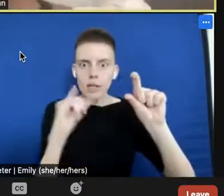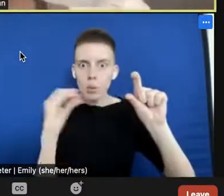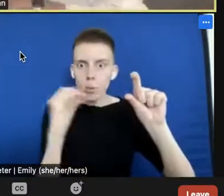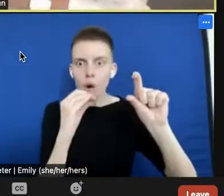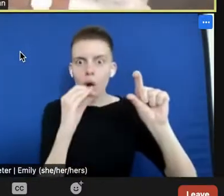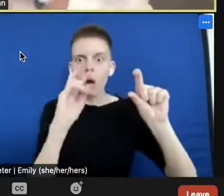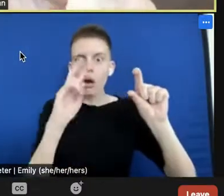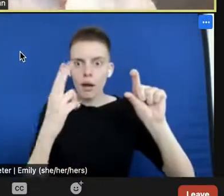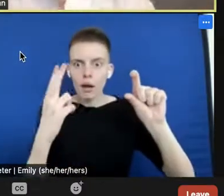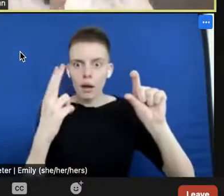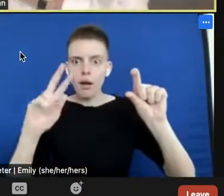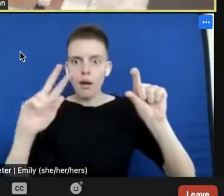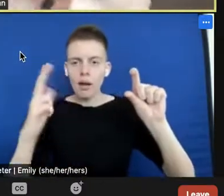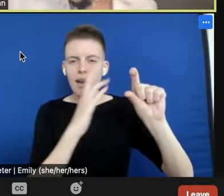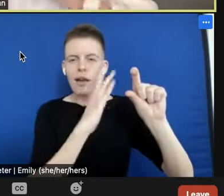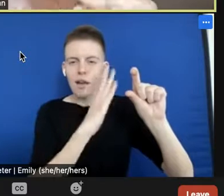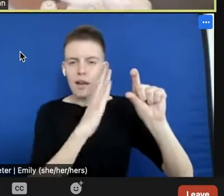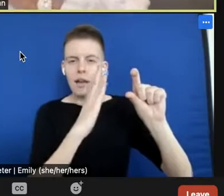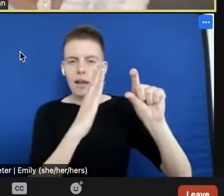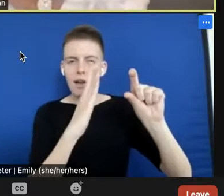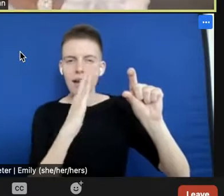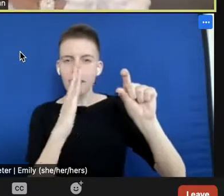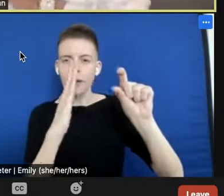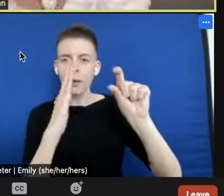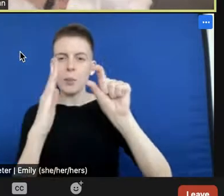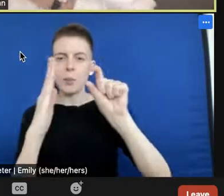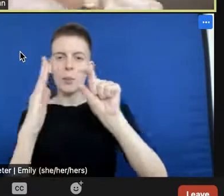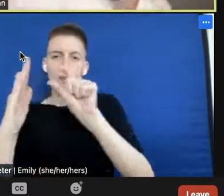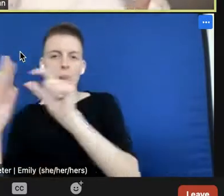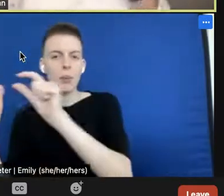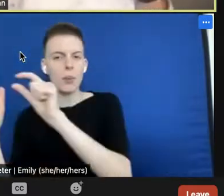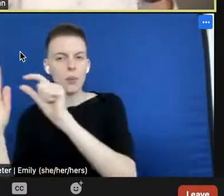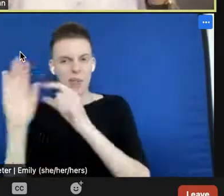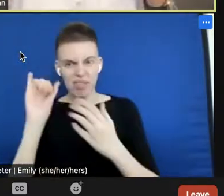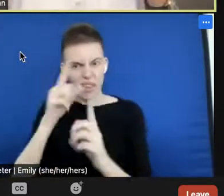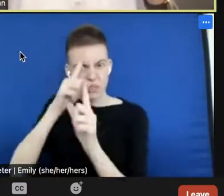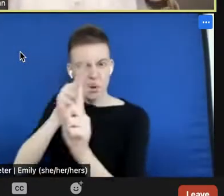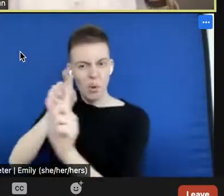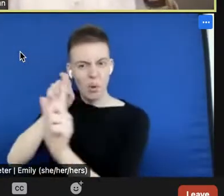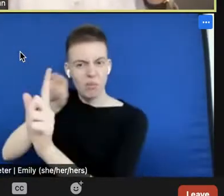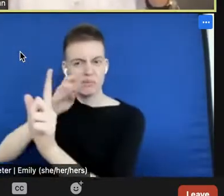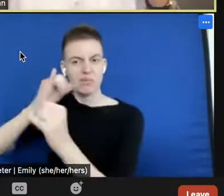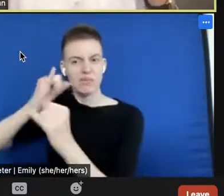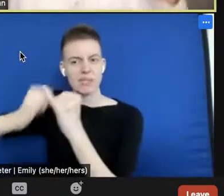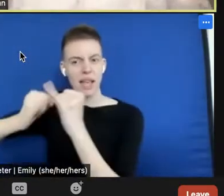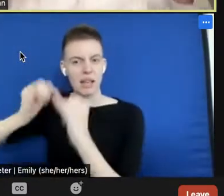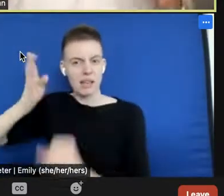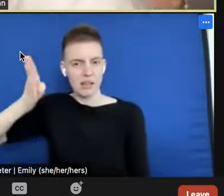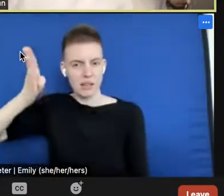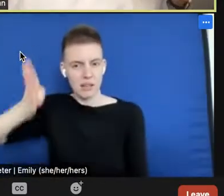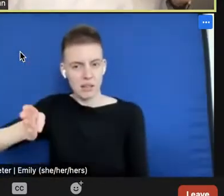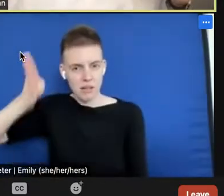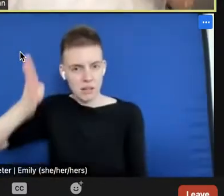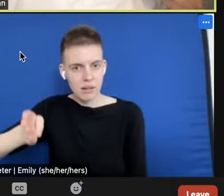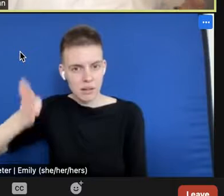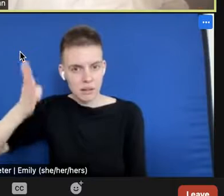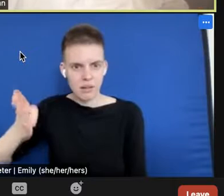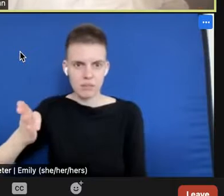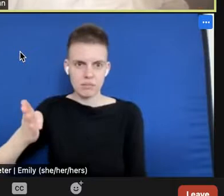move ever so consistently toward the other end of that graph or that graphic, and show